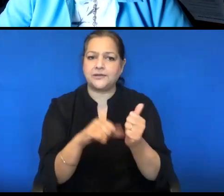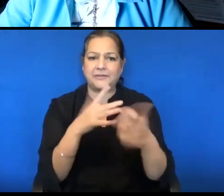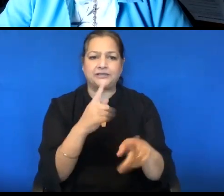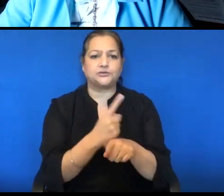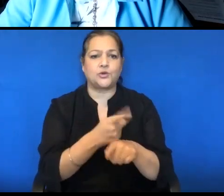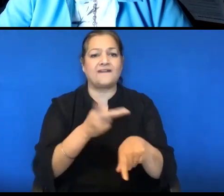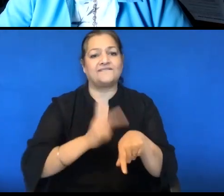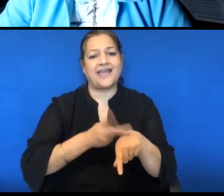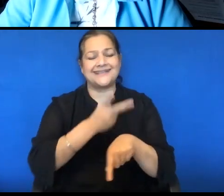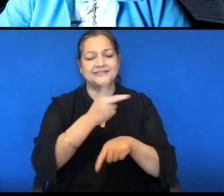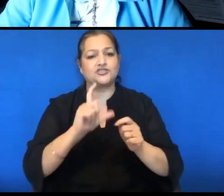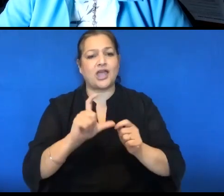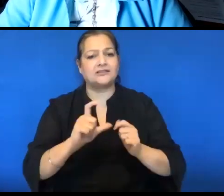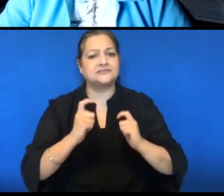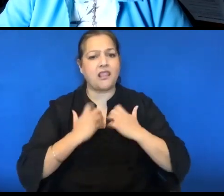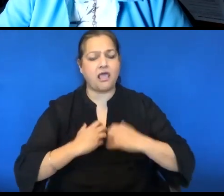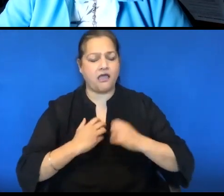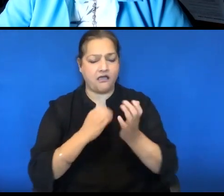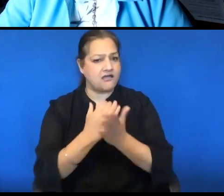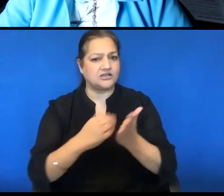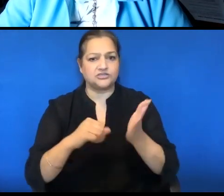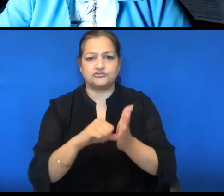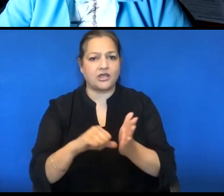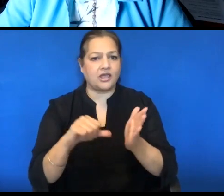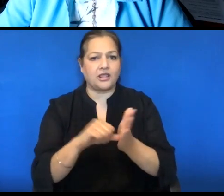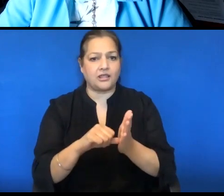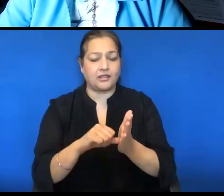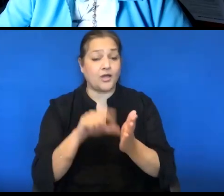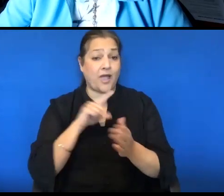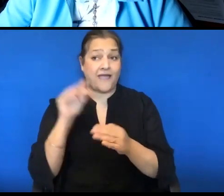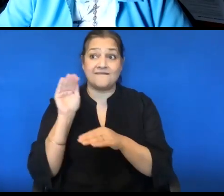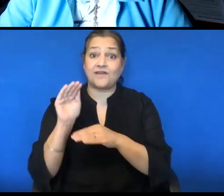really struggling, particularly with the loss of foreign students.